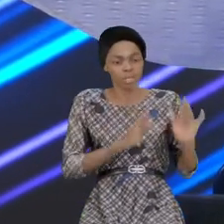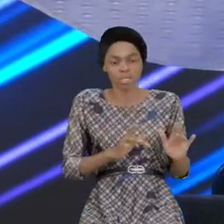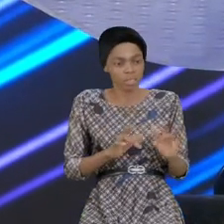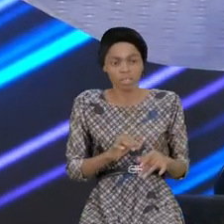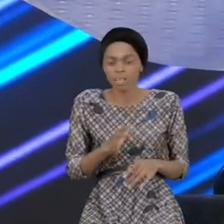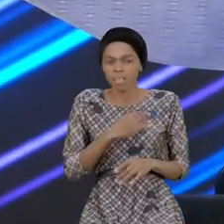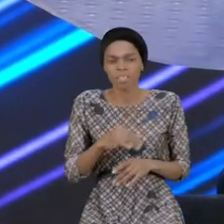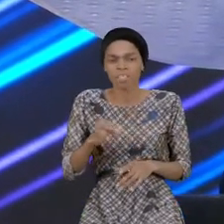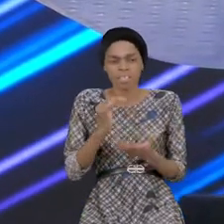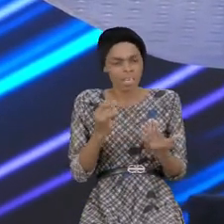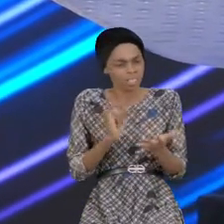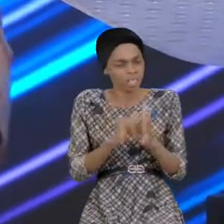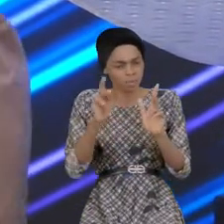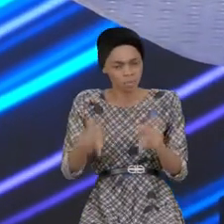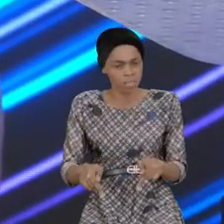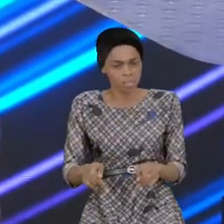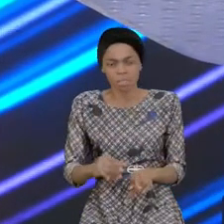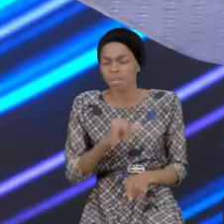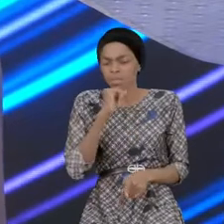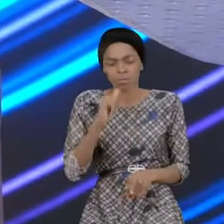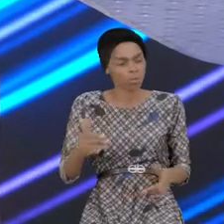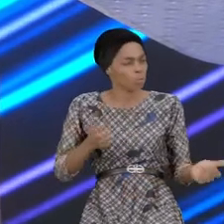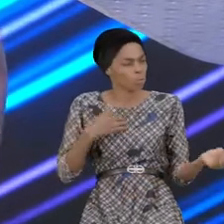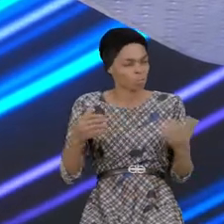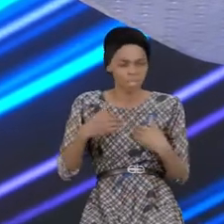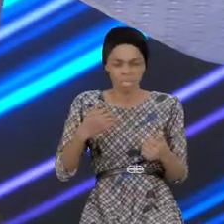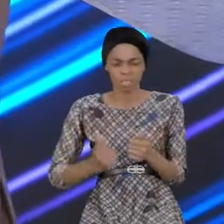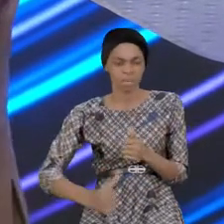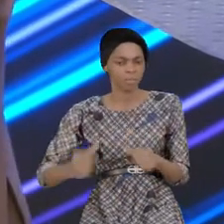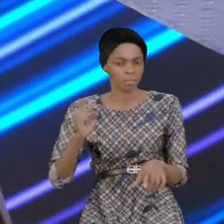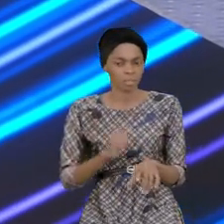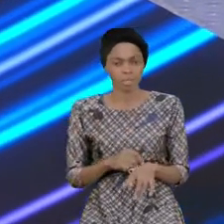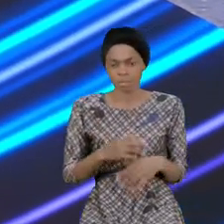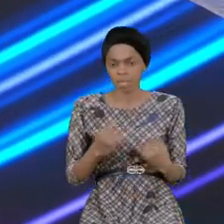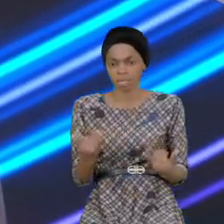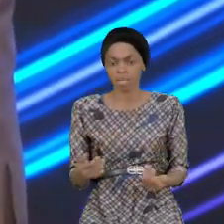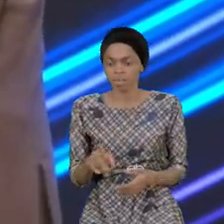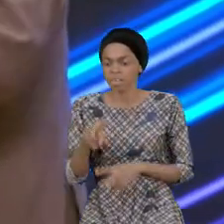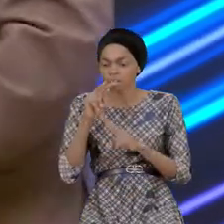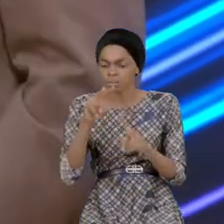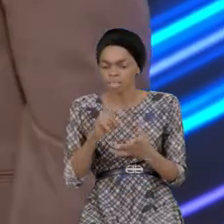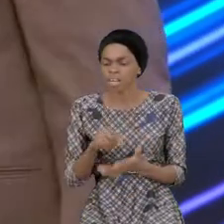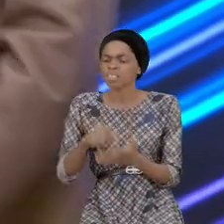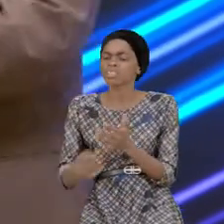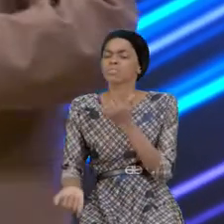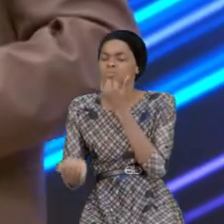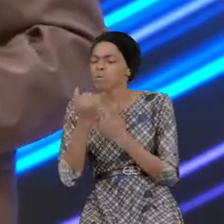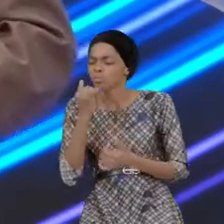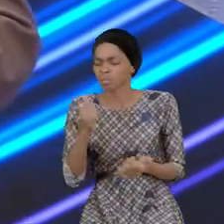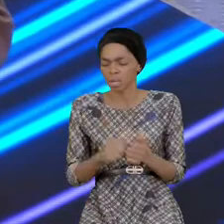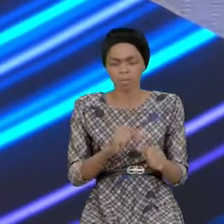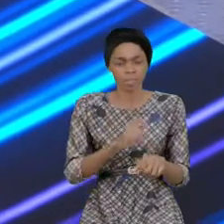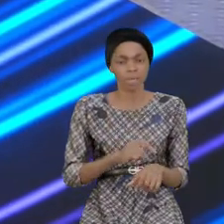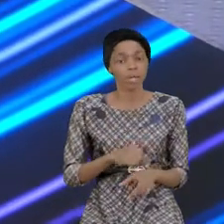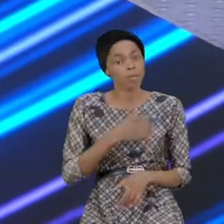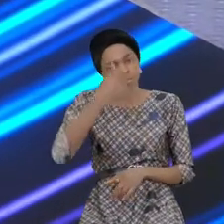time, and he's criticizing every time, and he's looking and something is wrong every time. Because